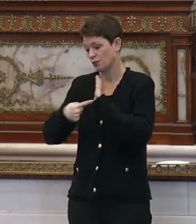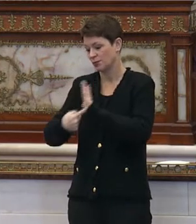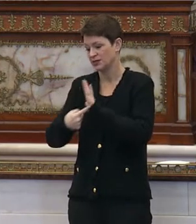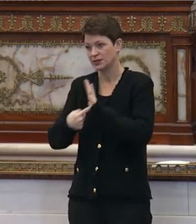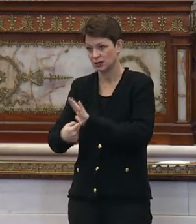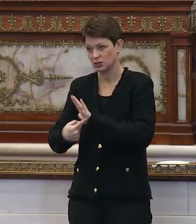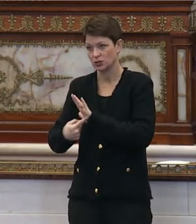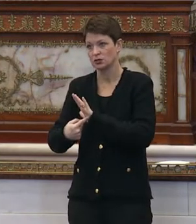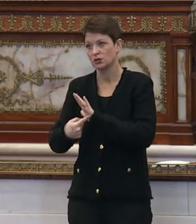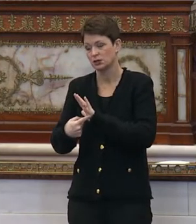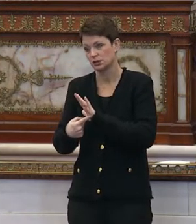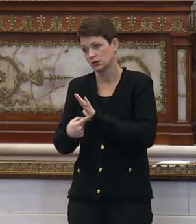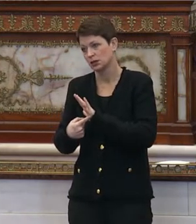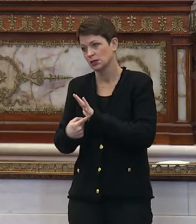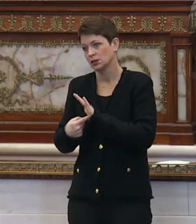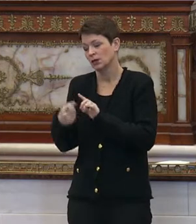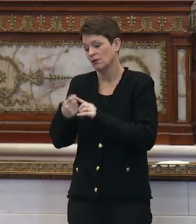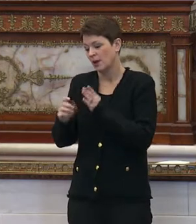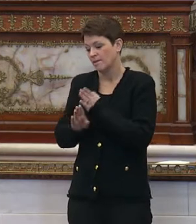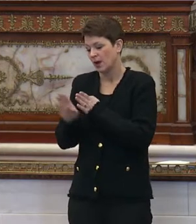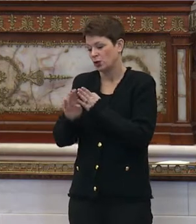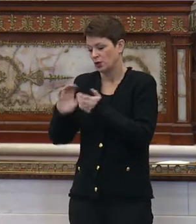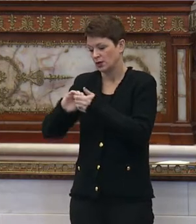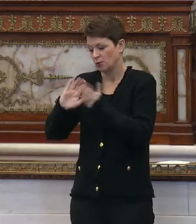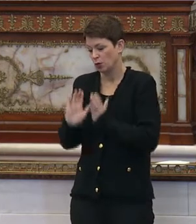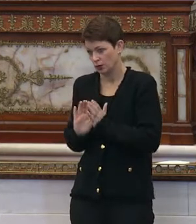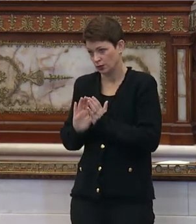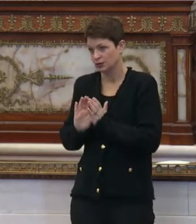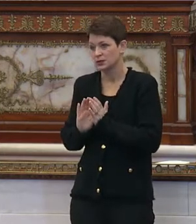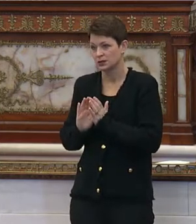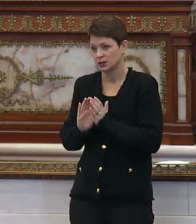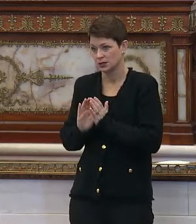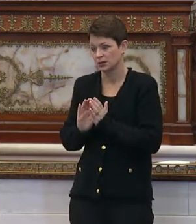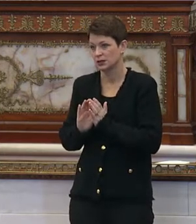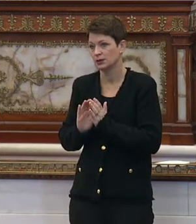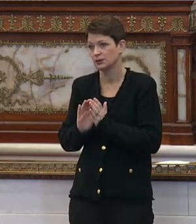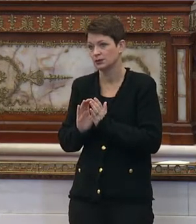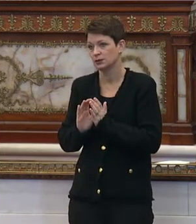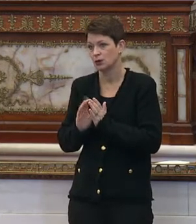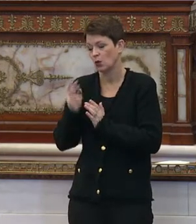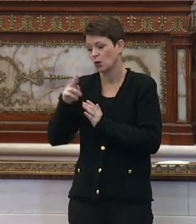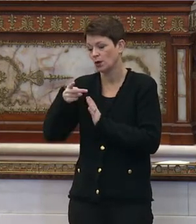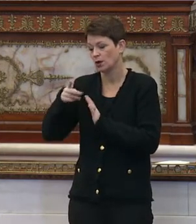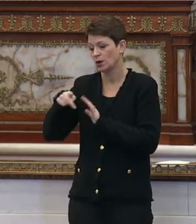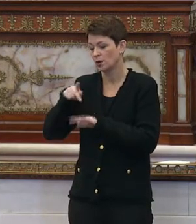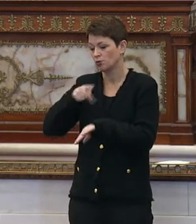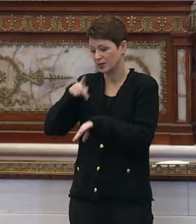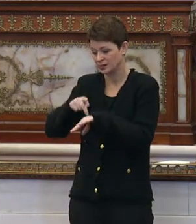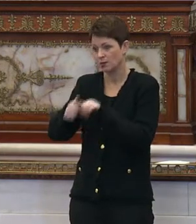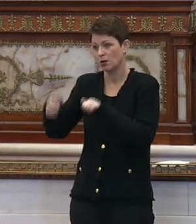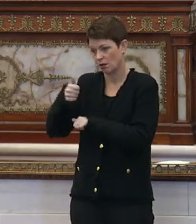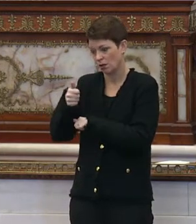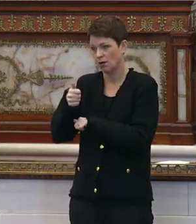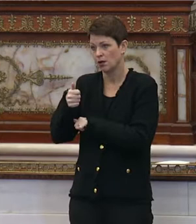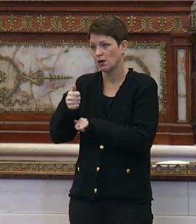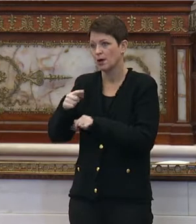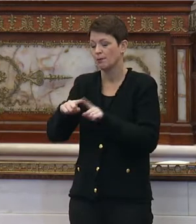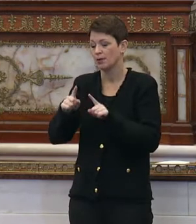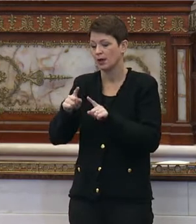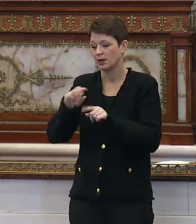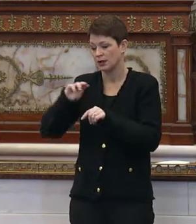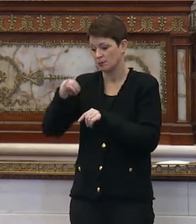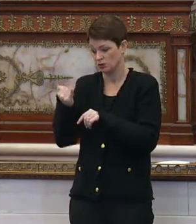by minority partners or principals at various firms that may be majority